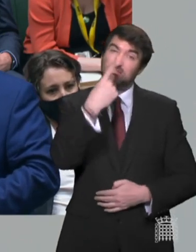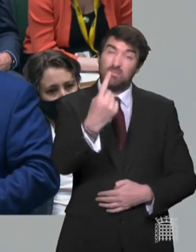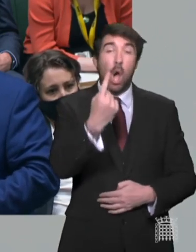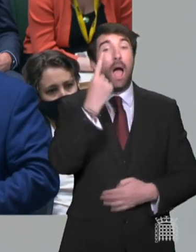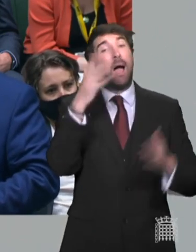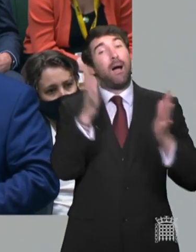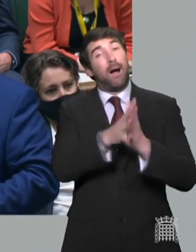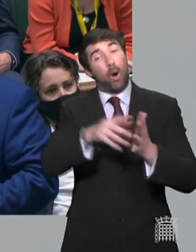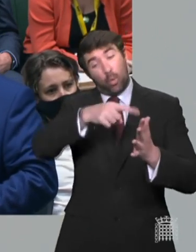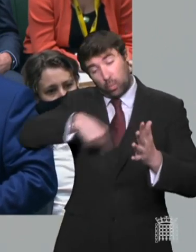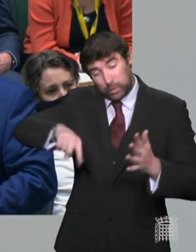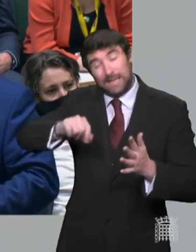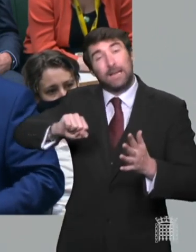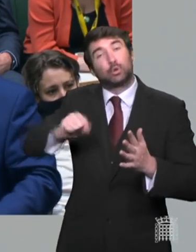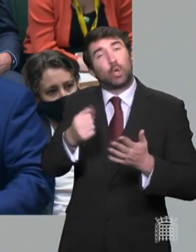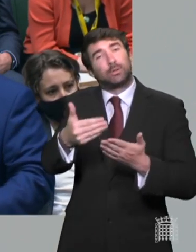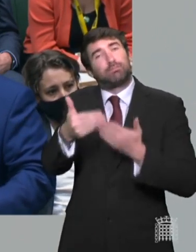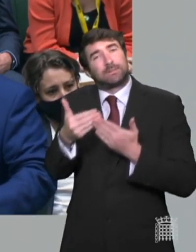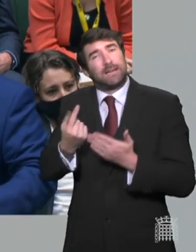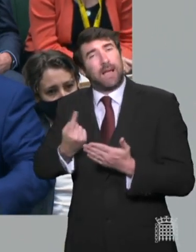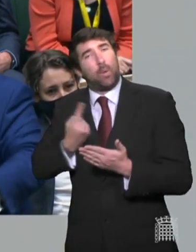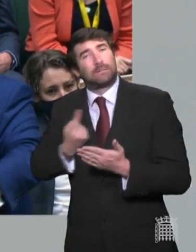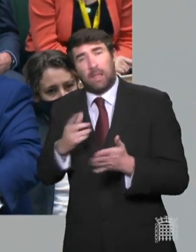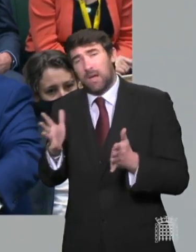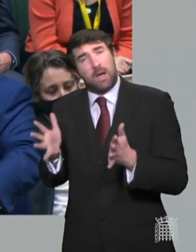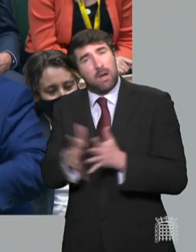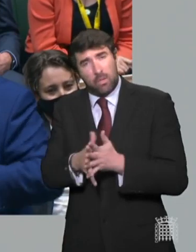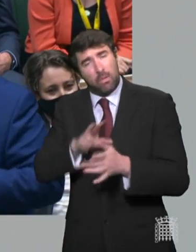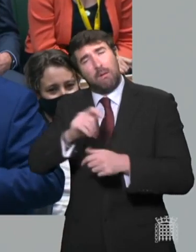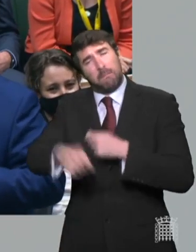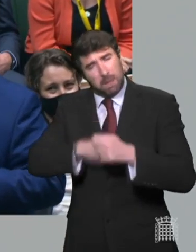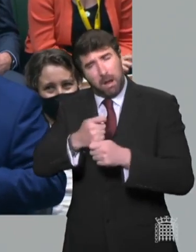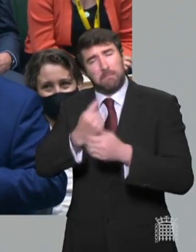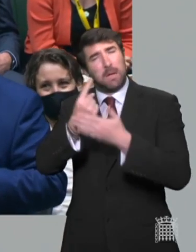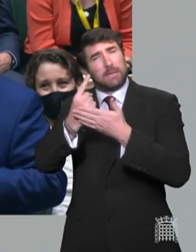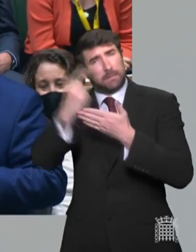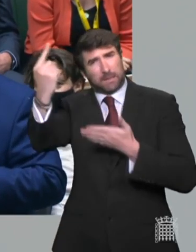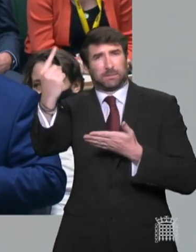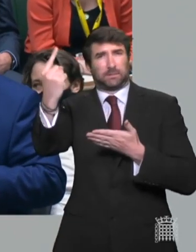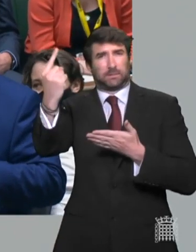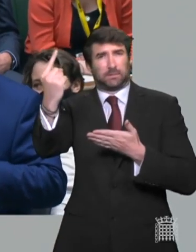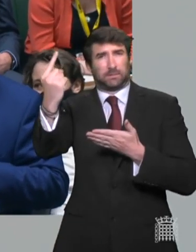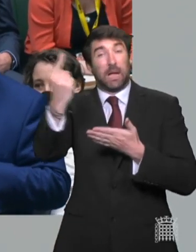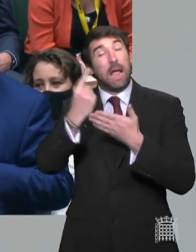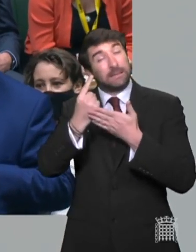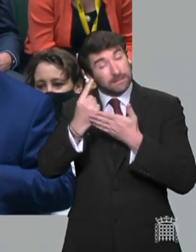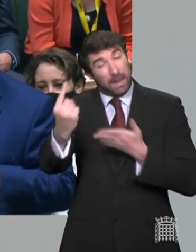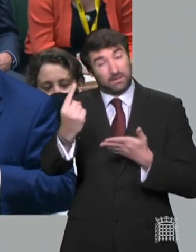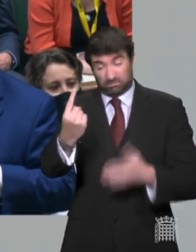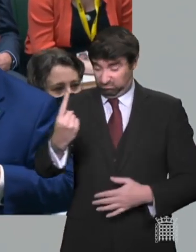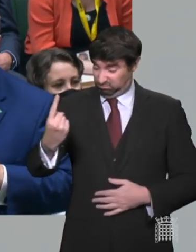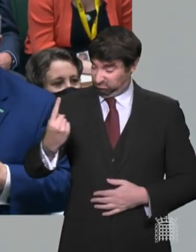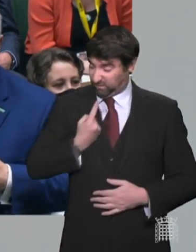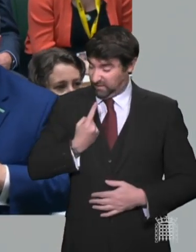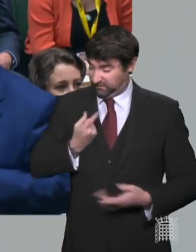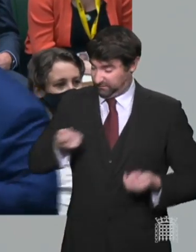hikes is to become an independent country with the full powers needed to build a fair, strong and equal recovery